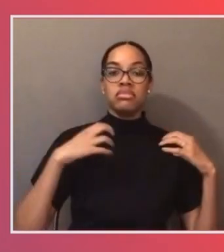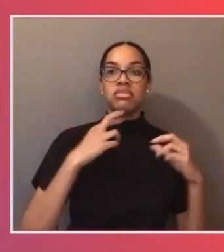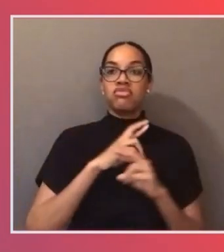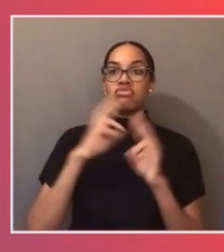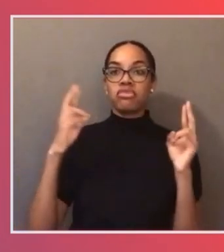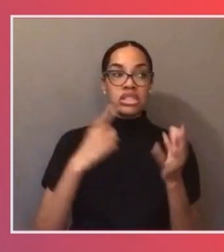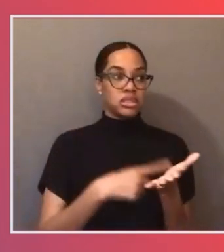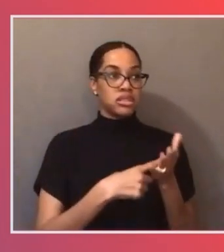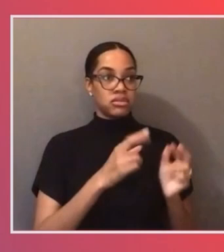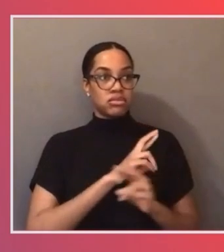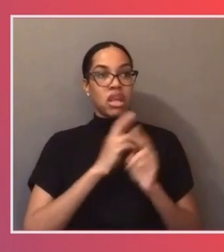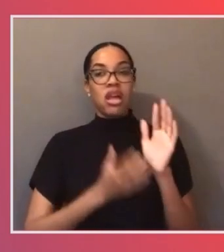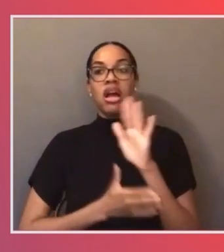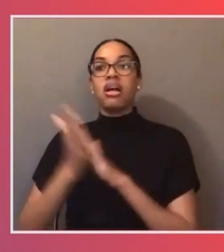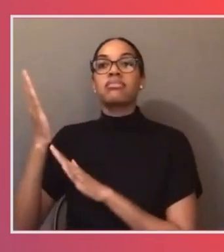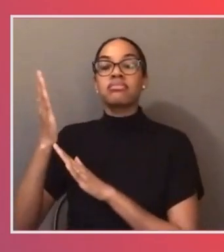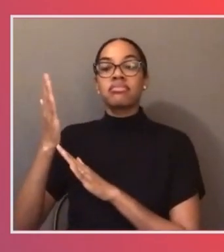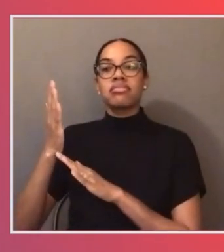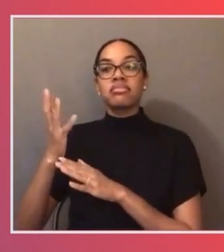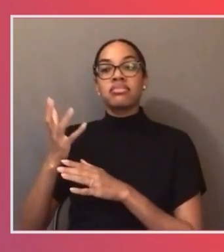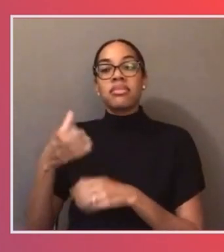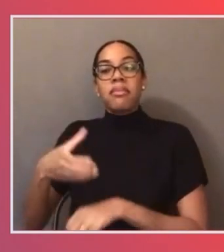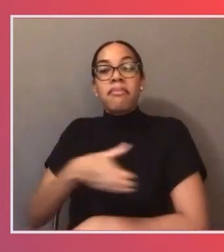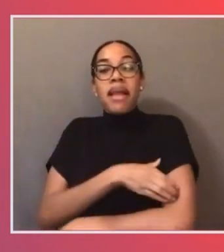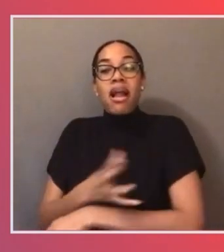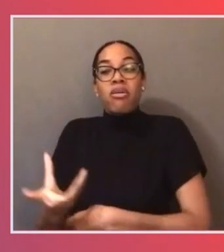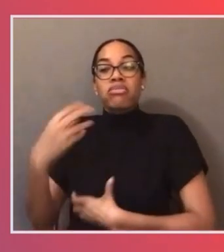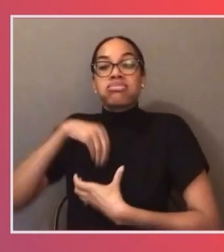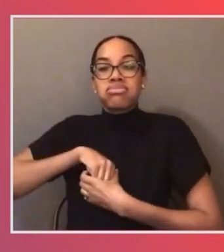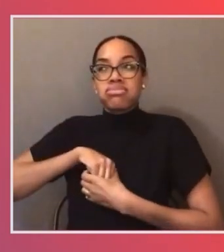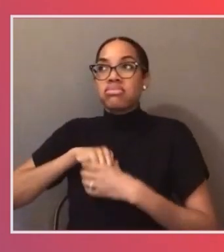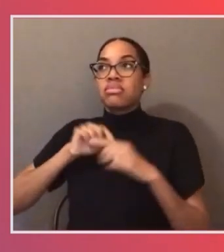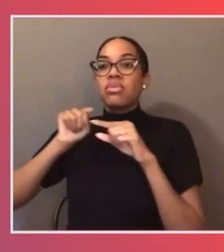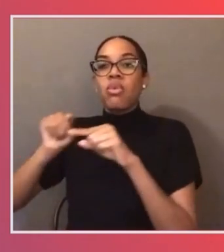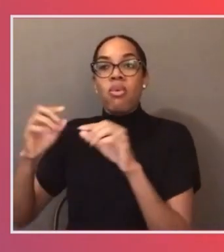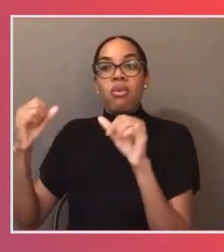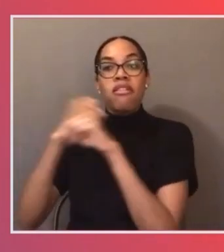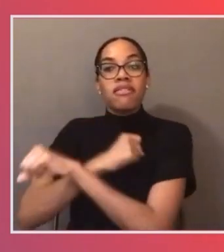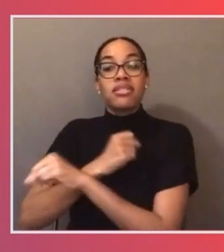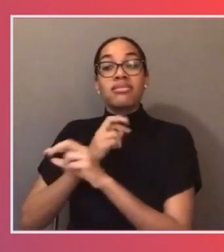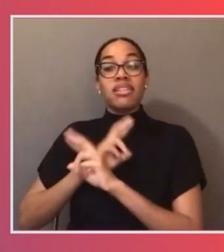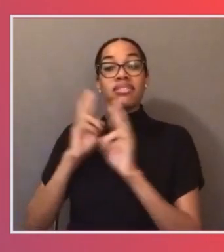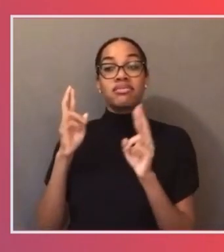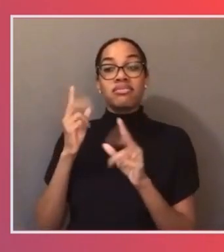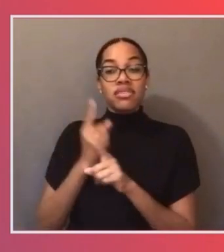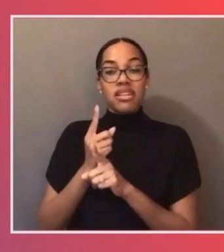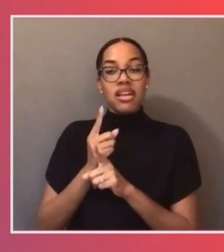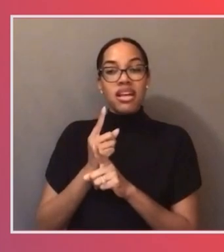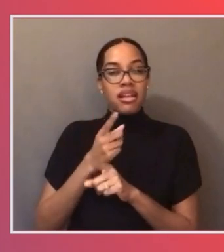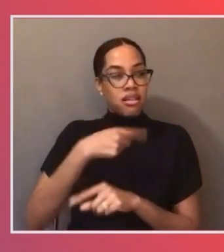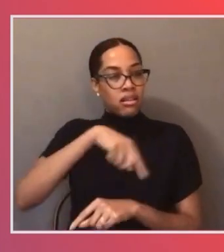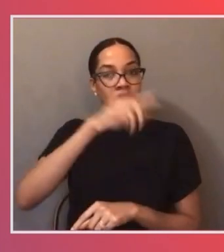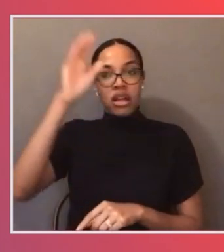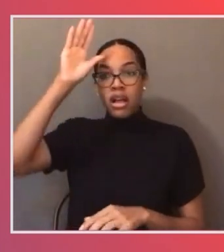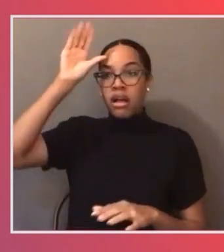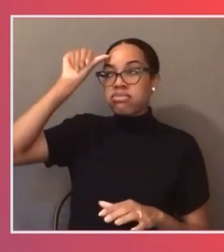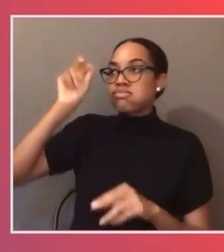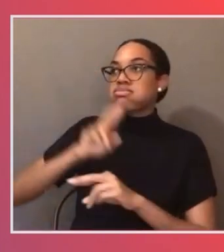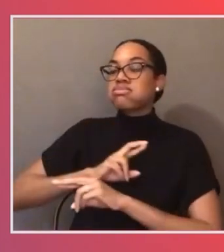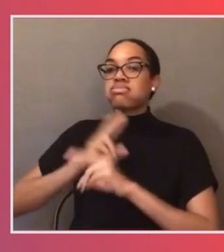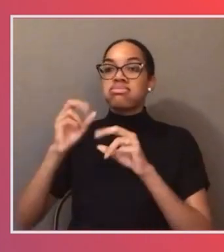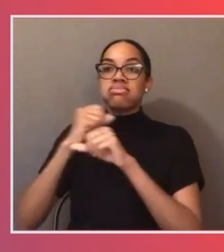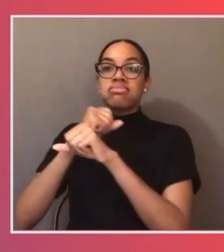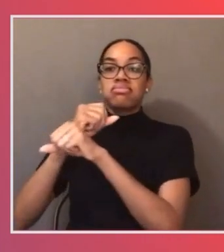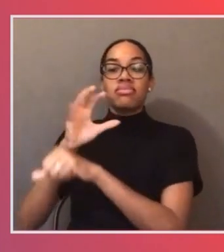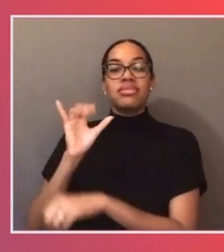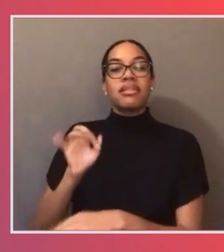an extension of an important principle of self-determination. And, you know, traveling the country as I've been in these last